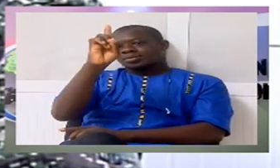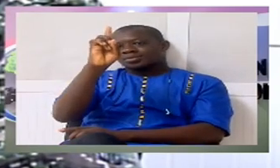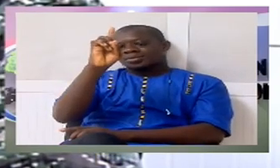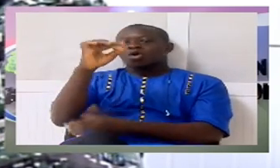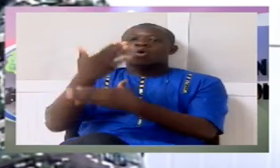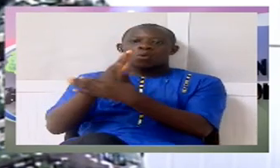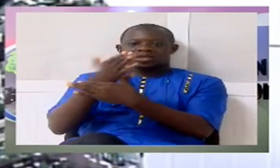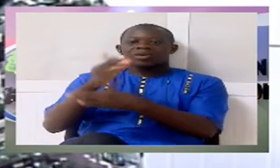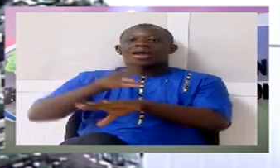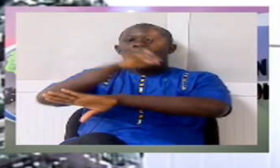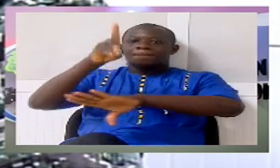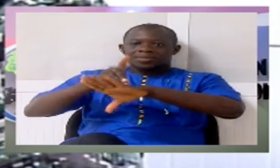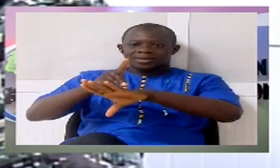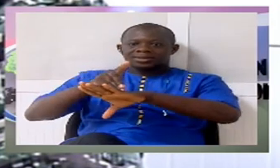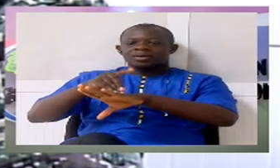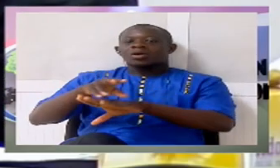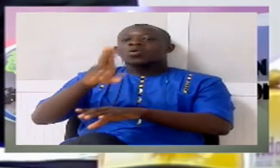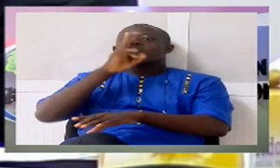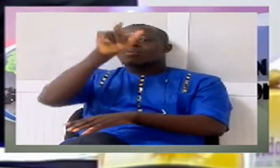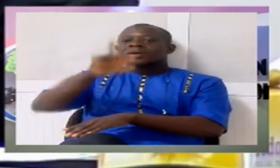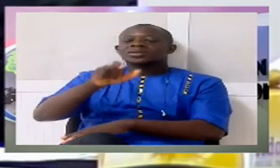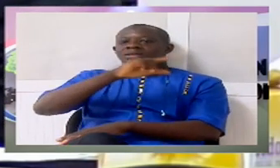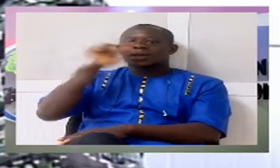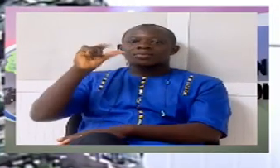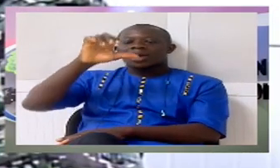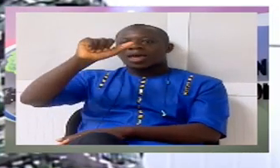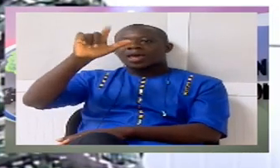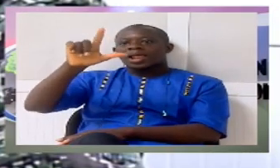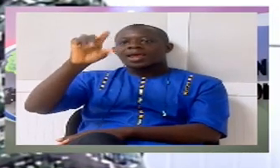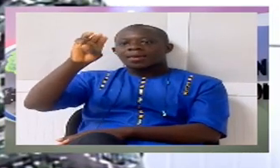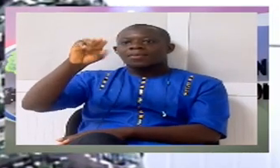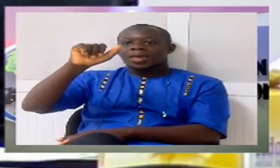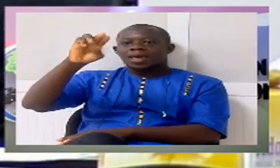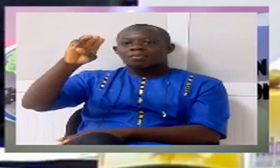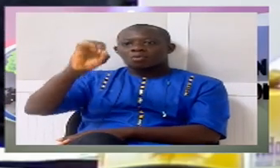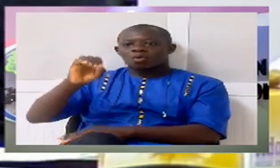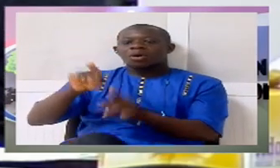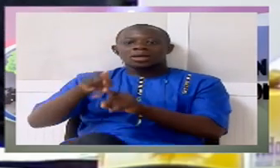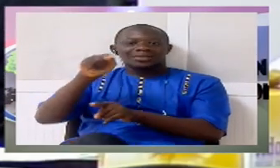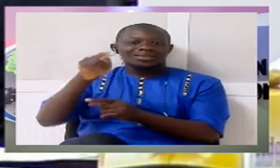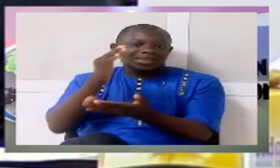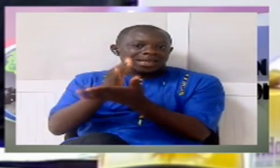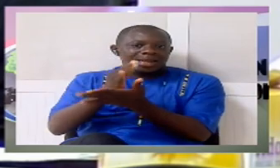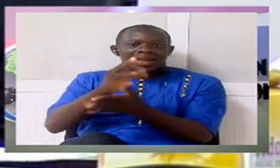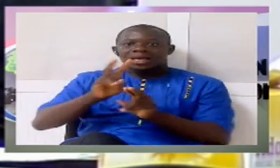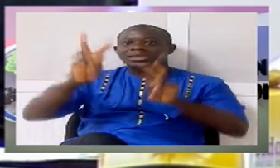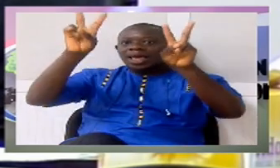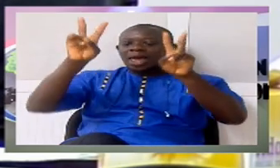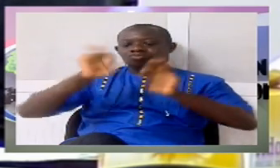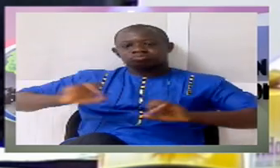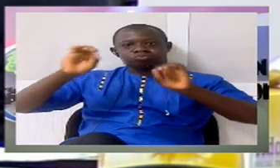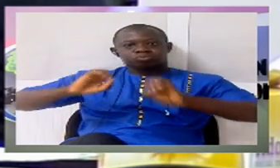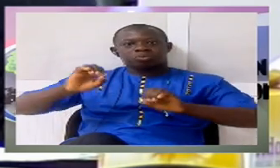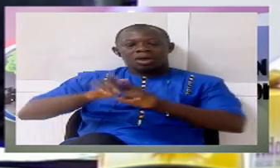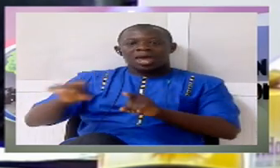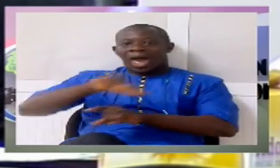One incident at Westfield involving Almamo. Why Bobo? The argument for. And that one. Yeah, Jame was not there. And for that one,